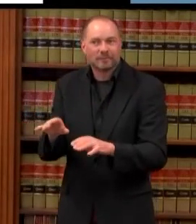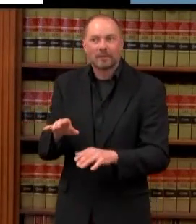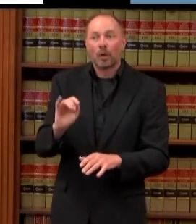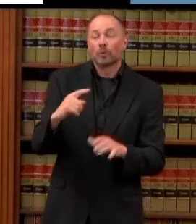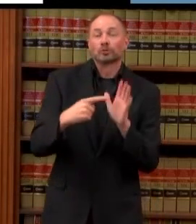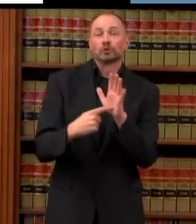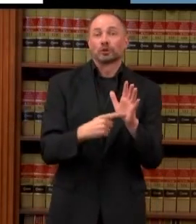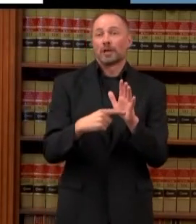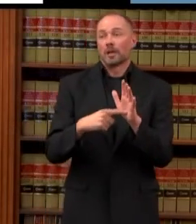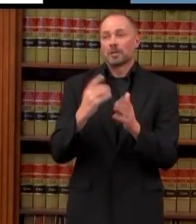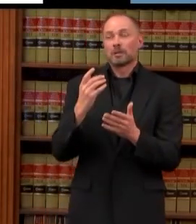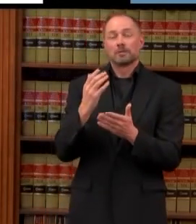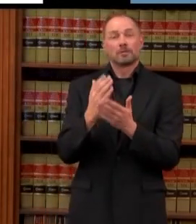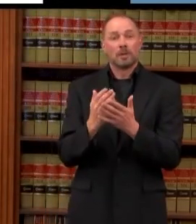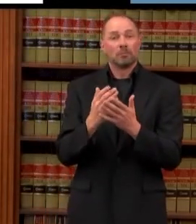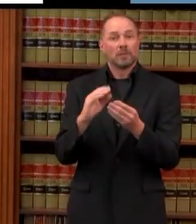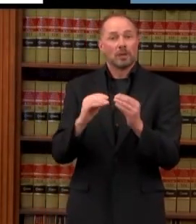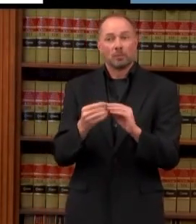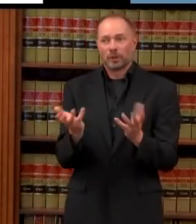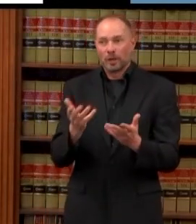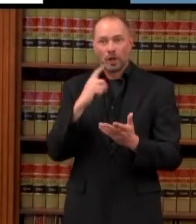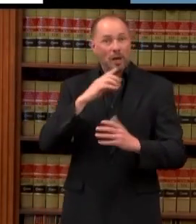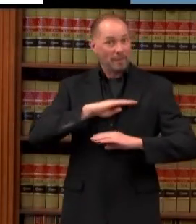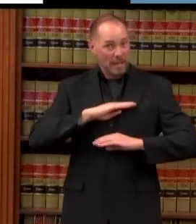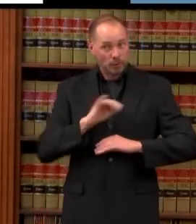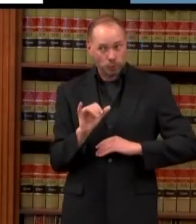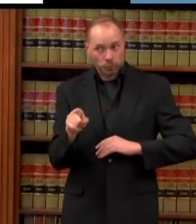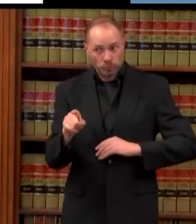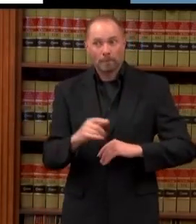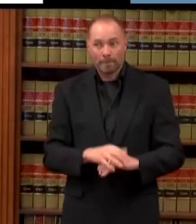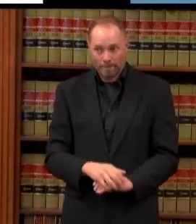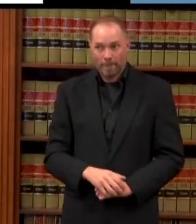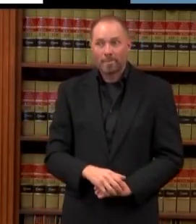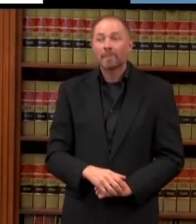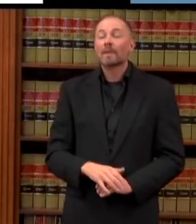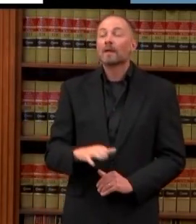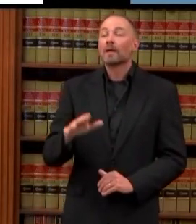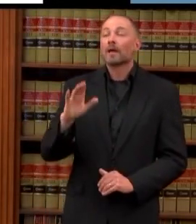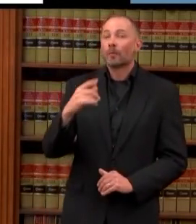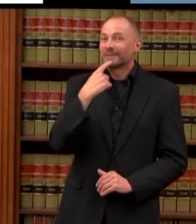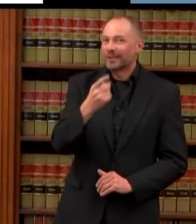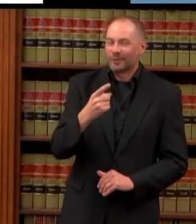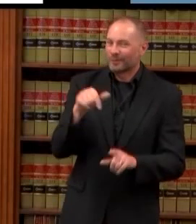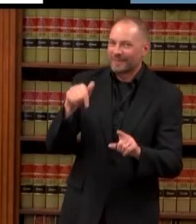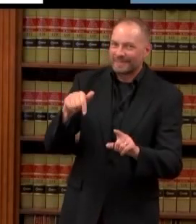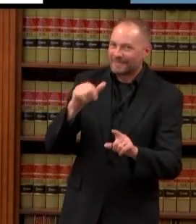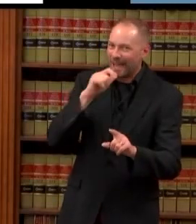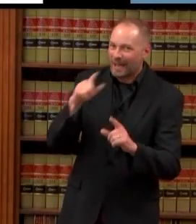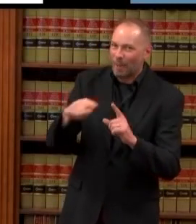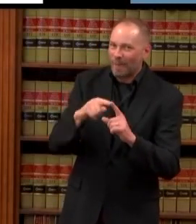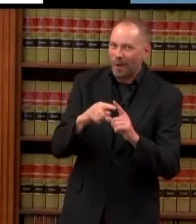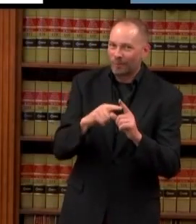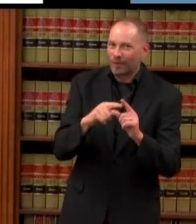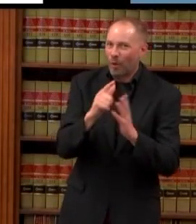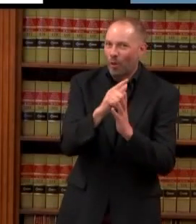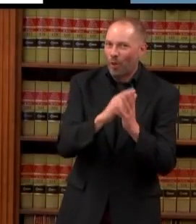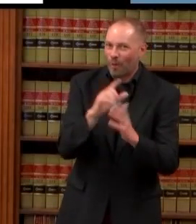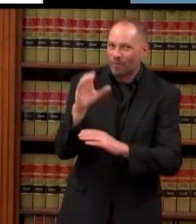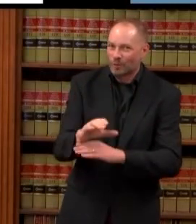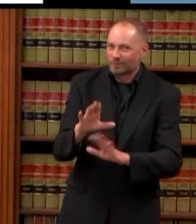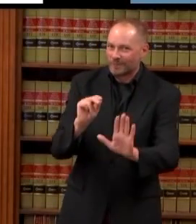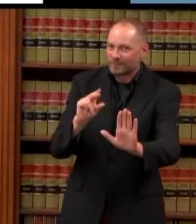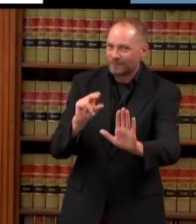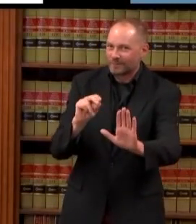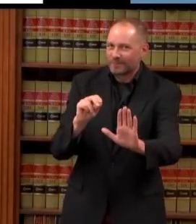can take a look at all the compliance visits, and I want to reinforce that this is not about enforcement. This is about getting our